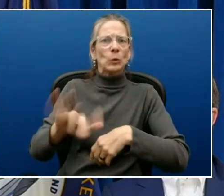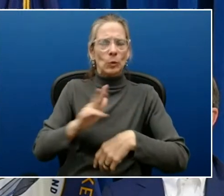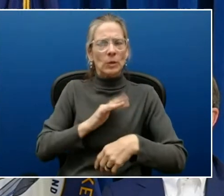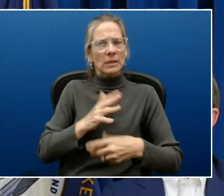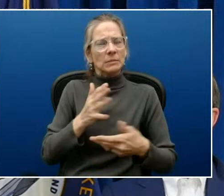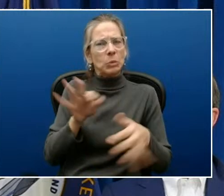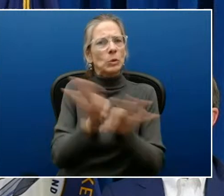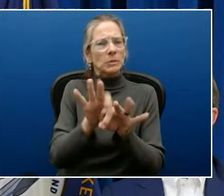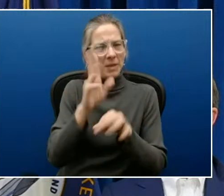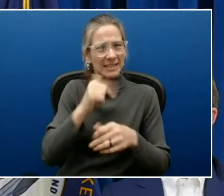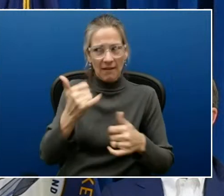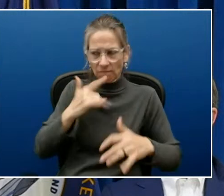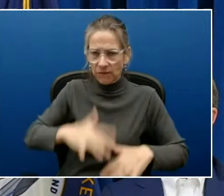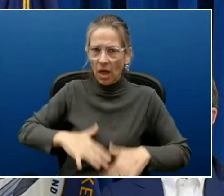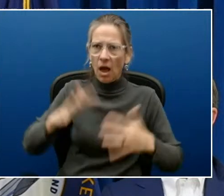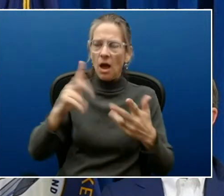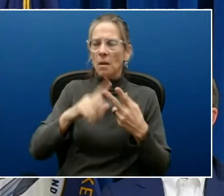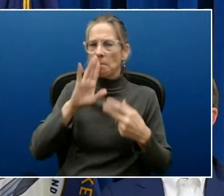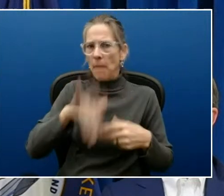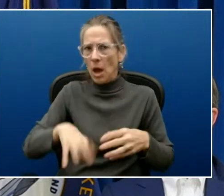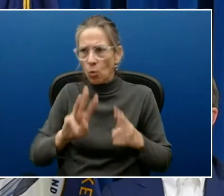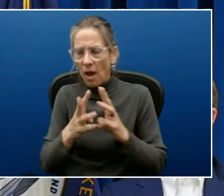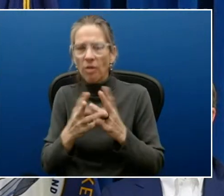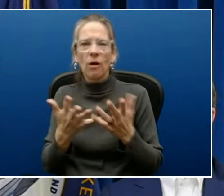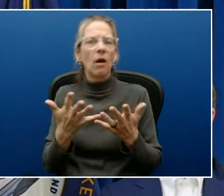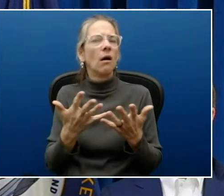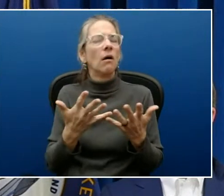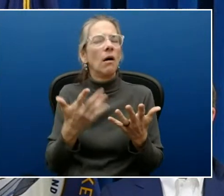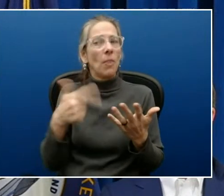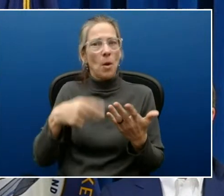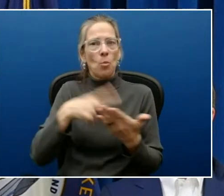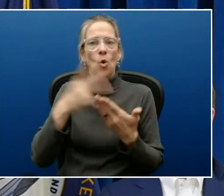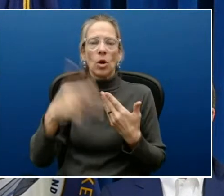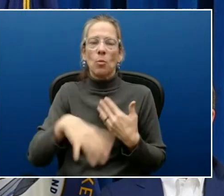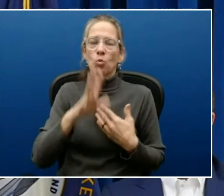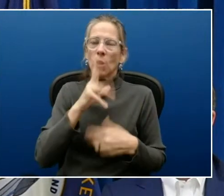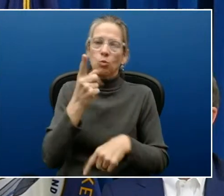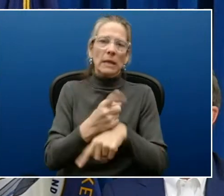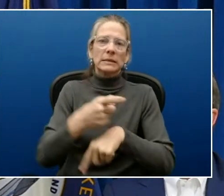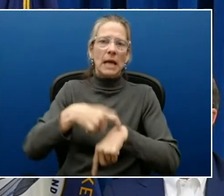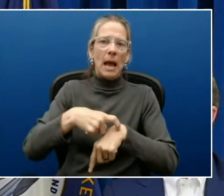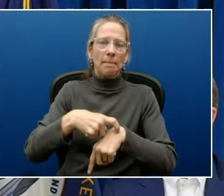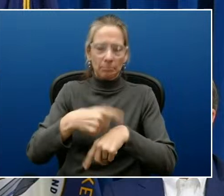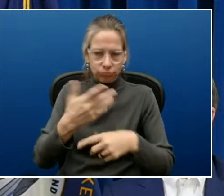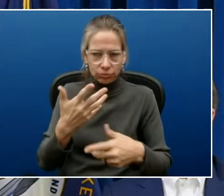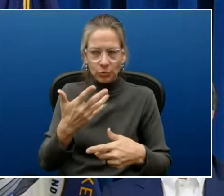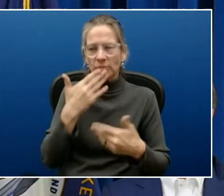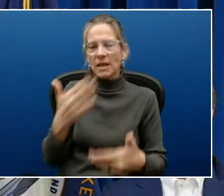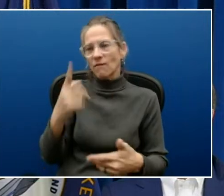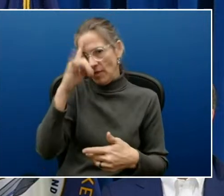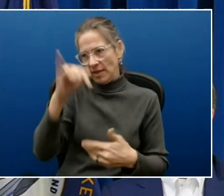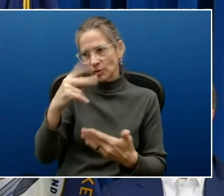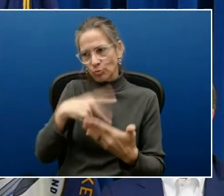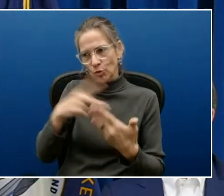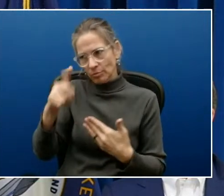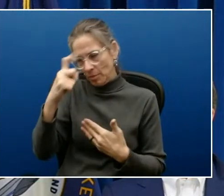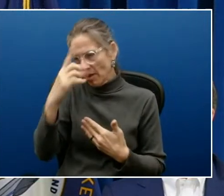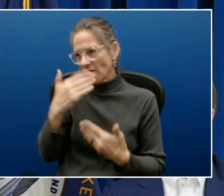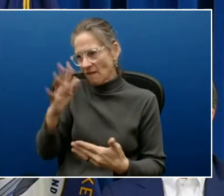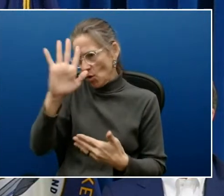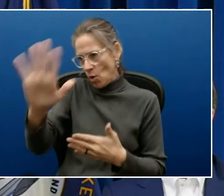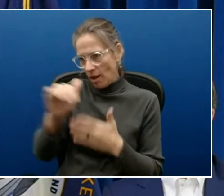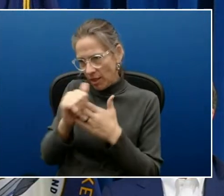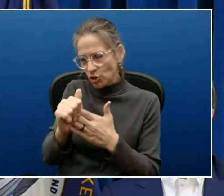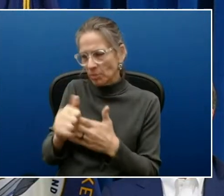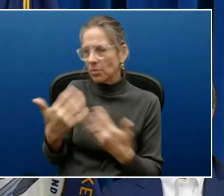bad weather, extreme weather. This program couldn't be any more timely. So very grateful for the program, Governor, and your leadership. Very